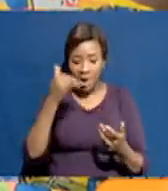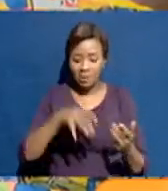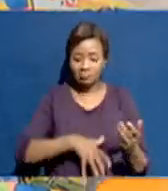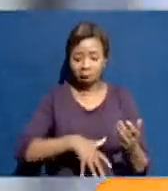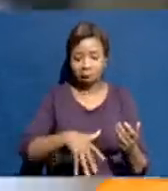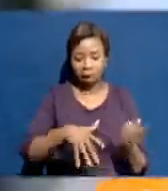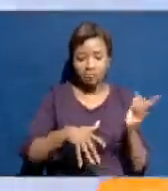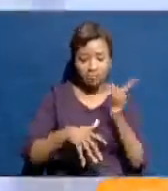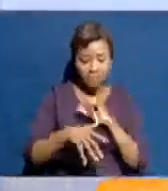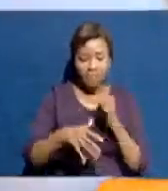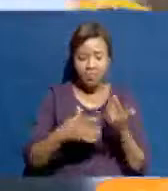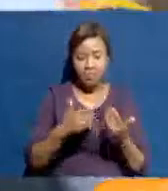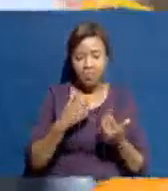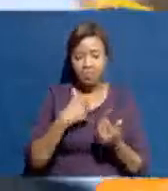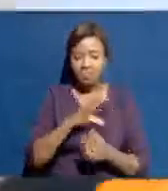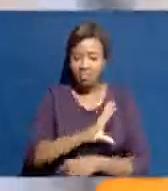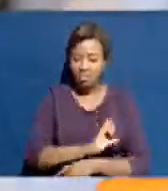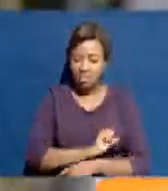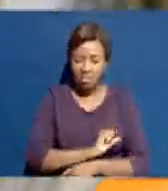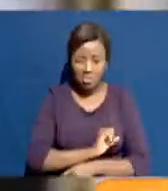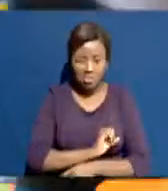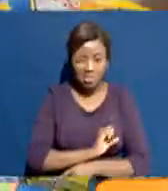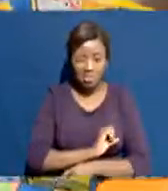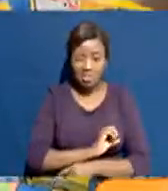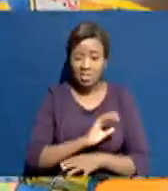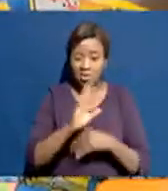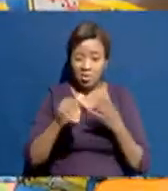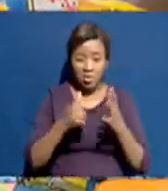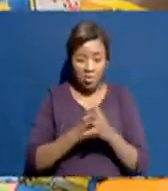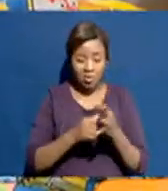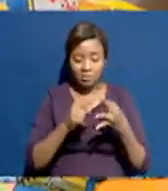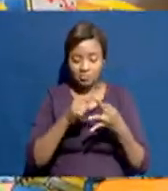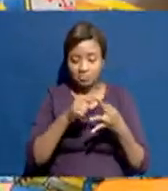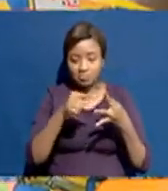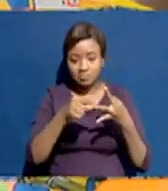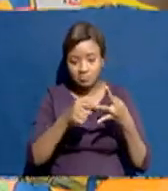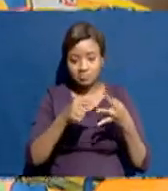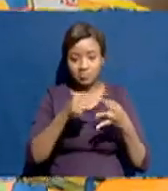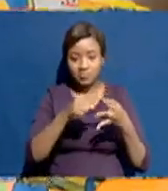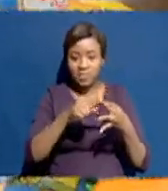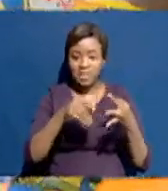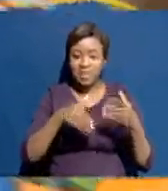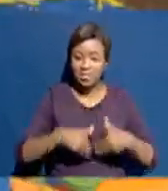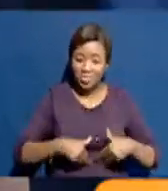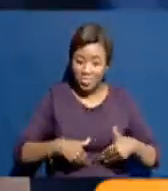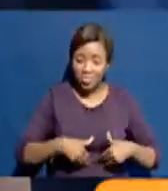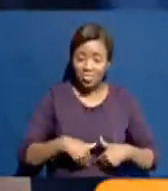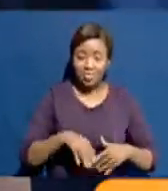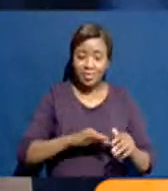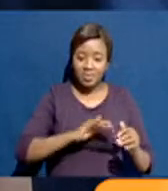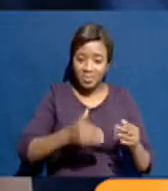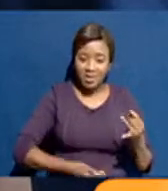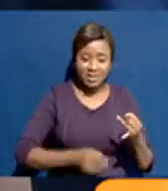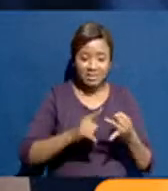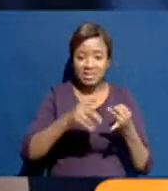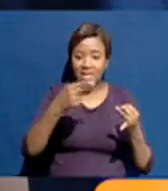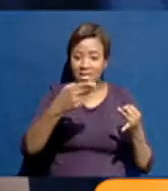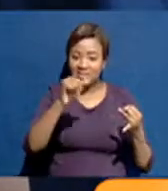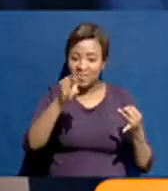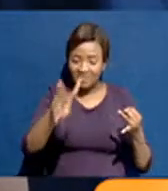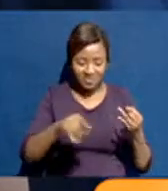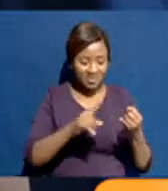has experienced and endured the whole spectrum of the triple threat, from teenage pregnancy, HIV infection,